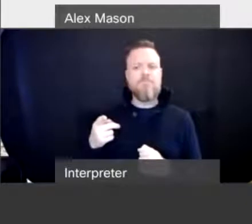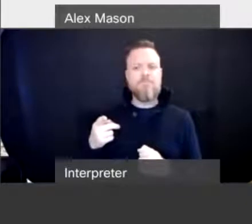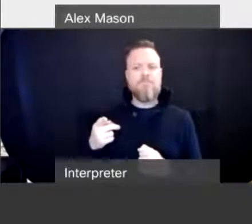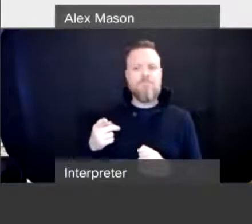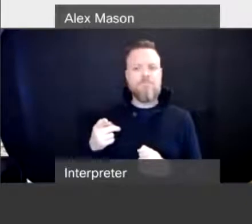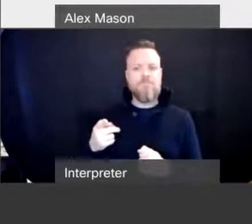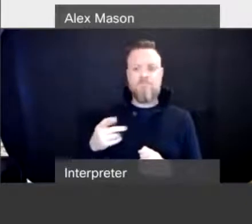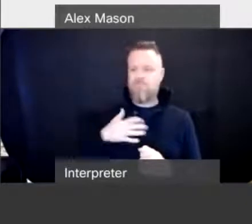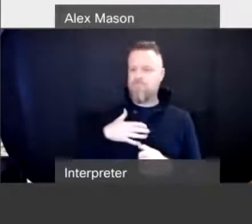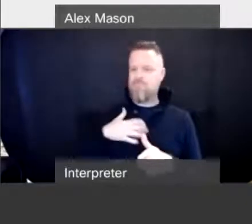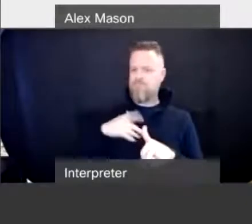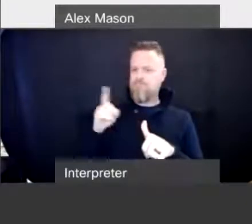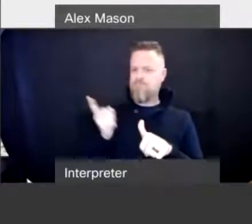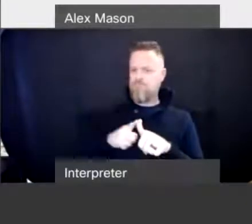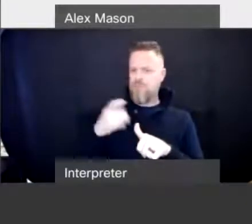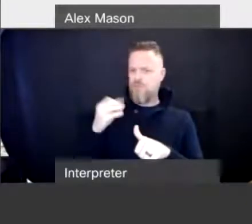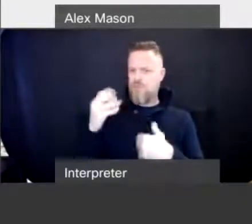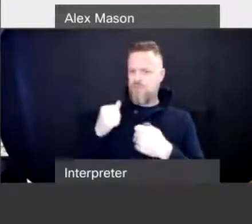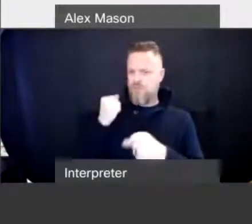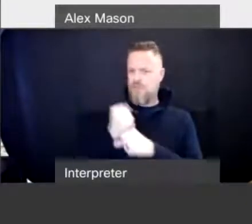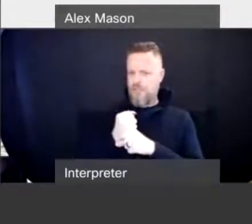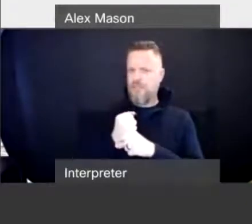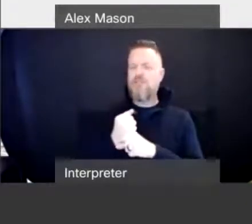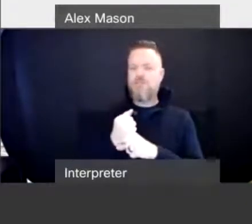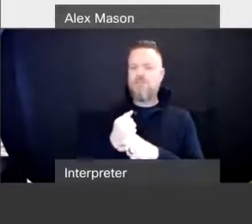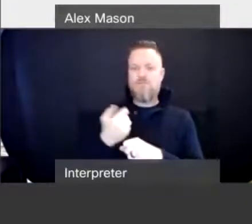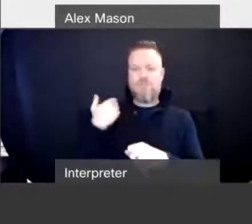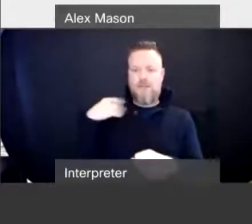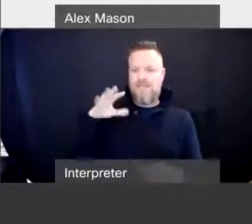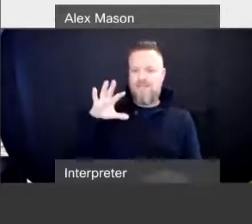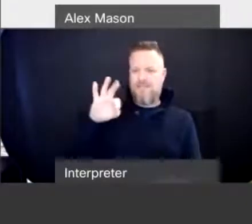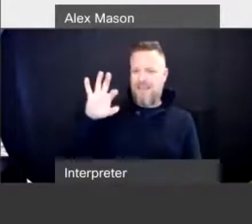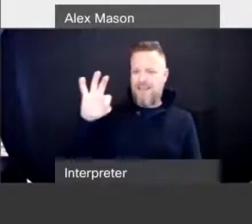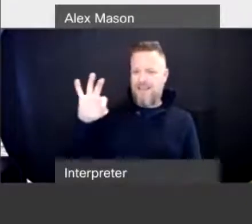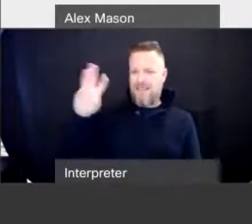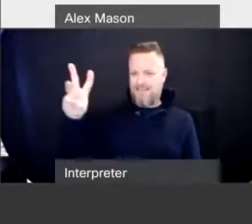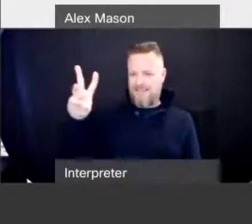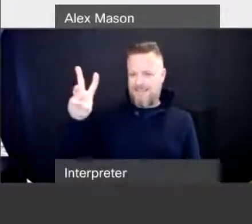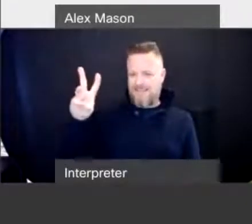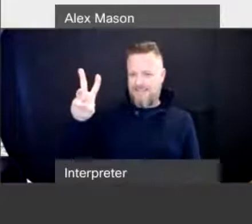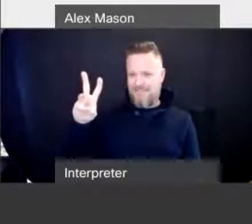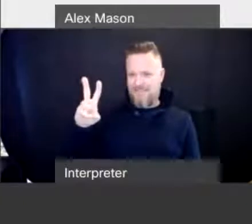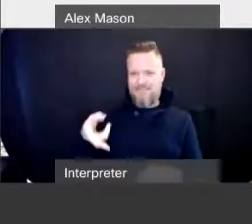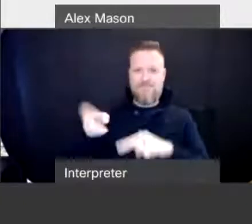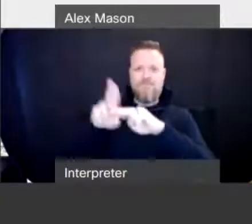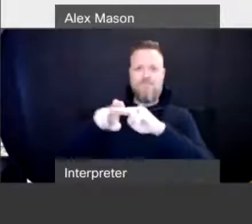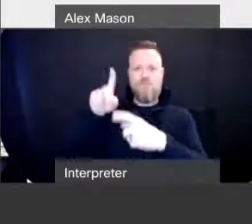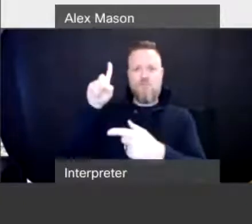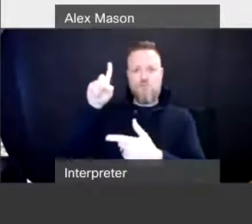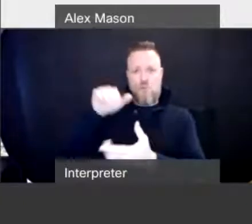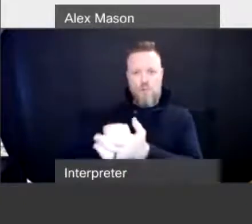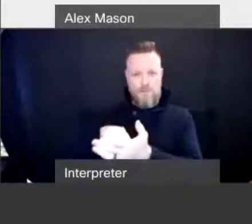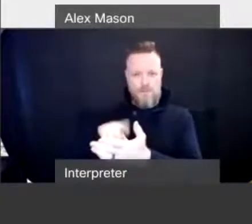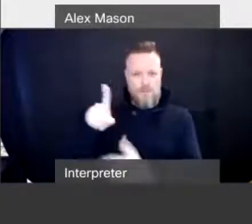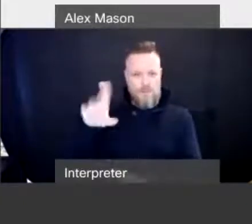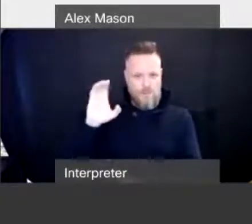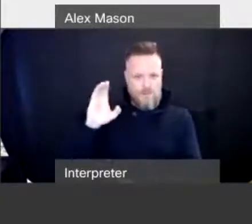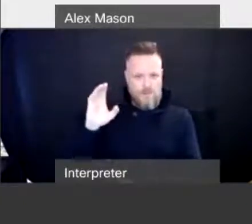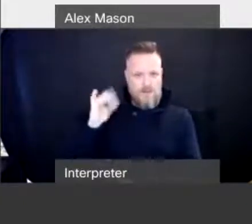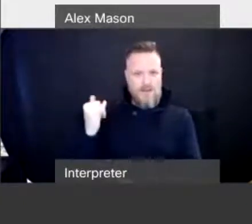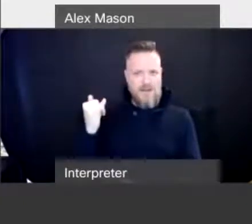my first few years as superintendent, we went from 996 students up to over 1,100. We're trending around